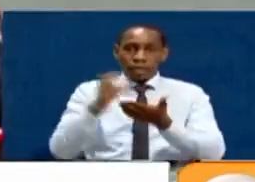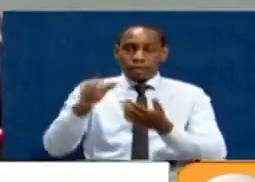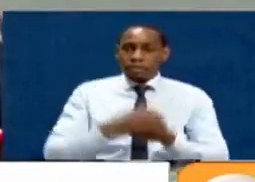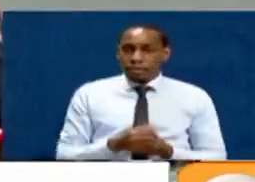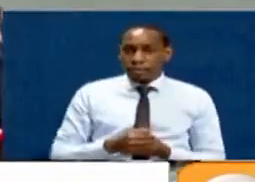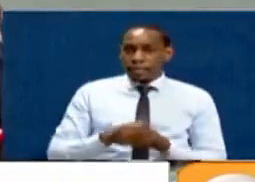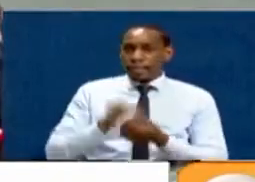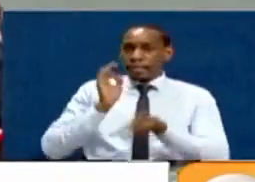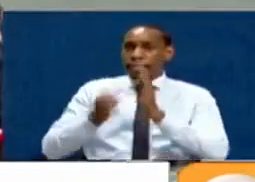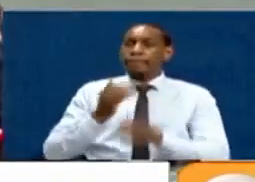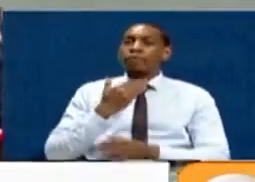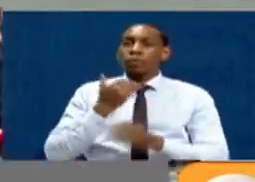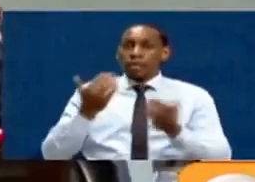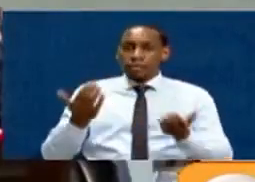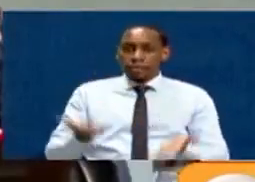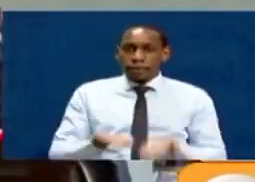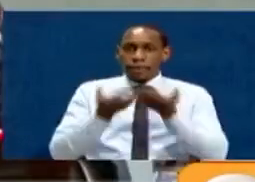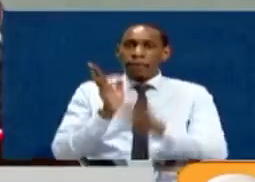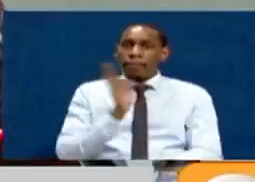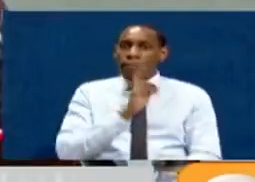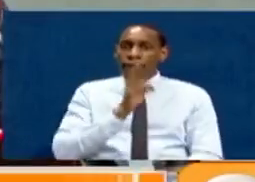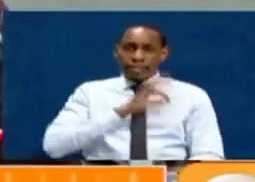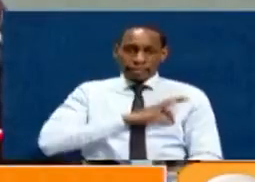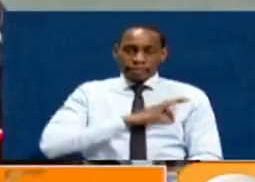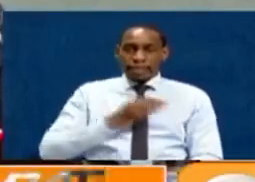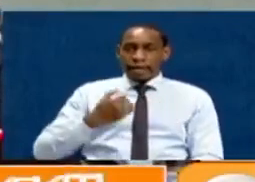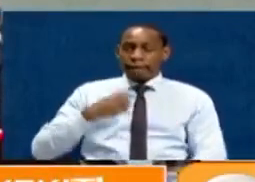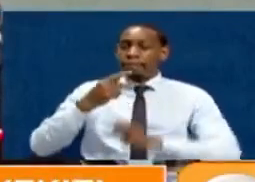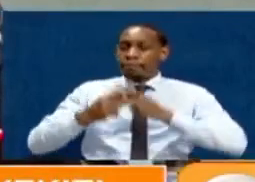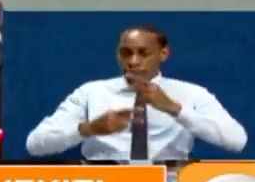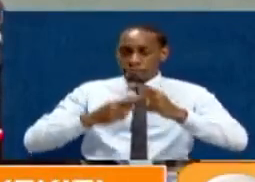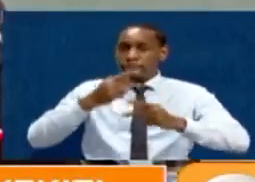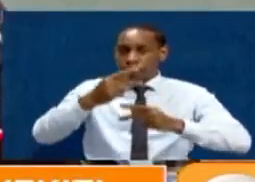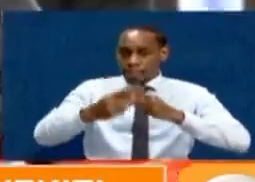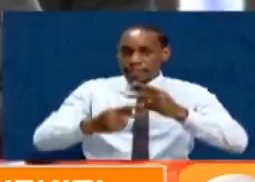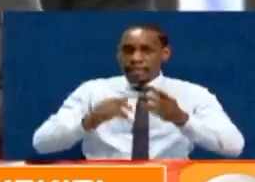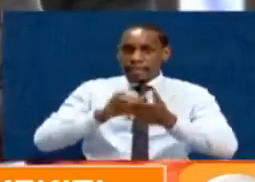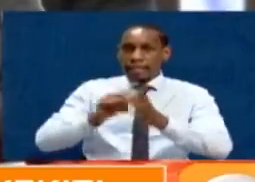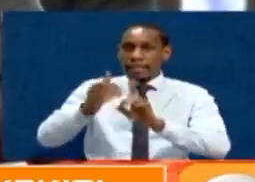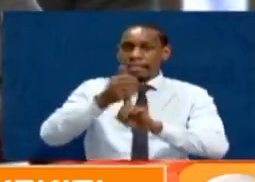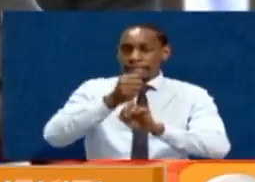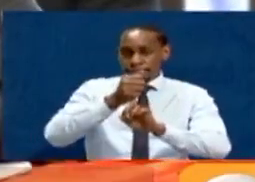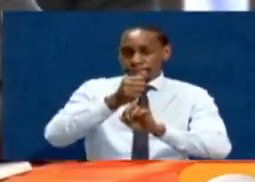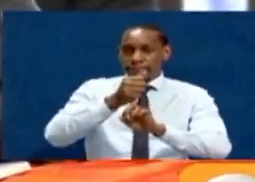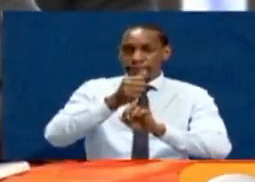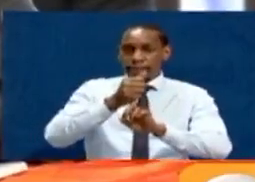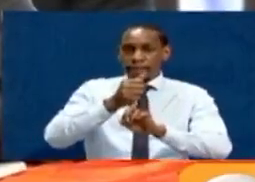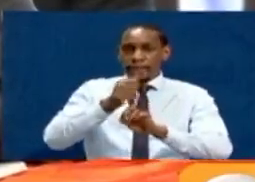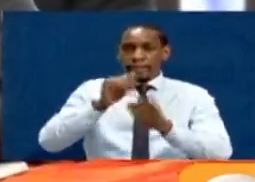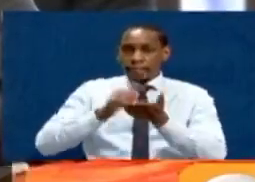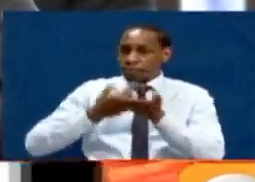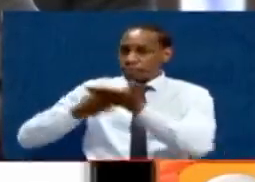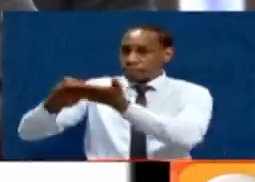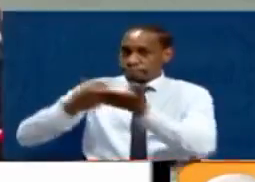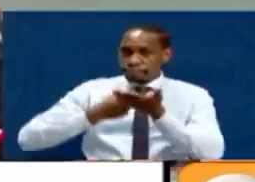Now if they want an enhanced risk allowance, there is a procedure for achieving that. They would